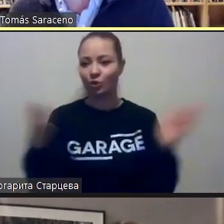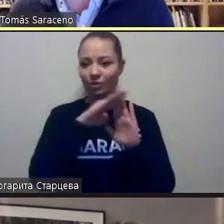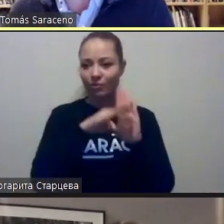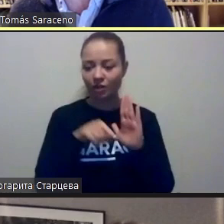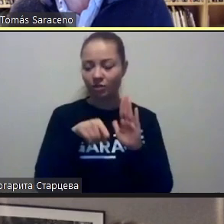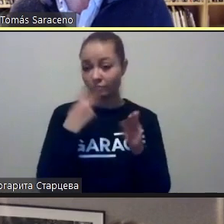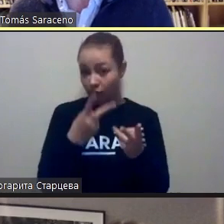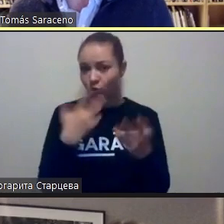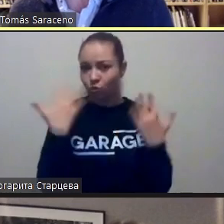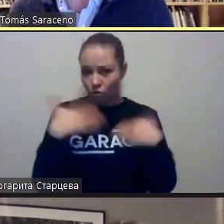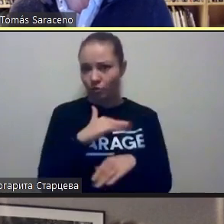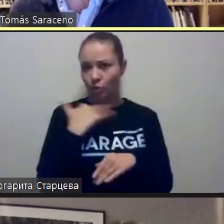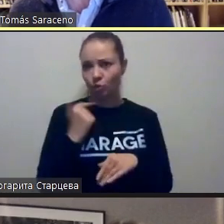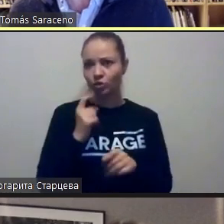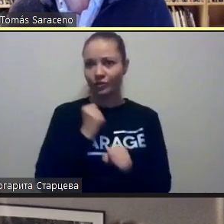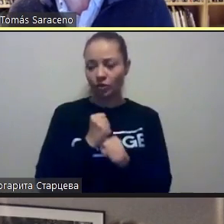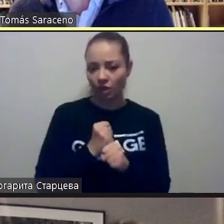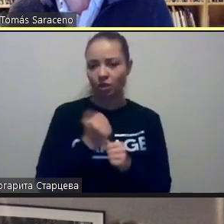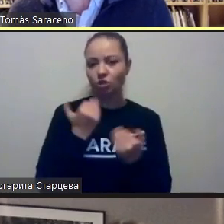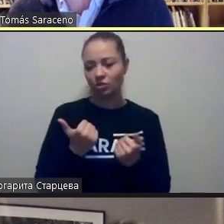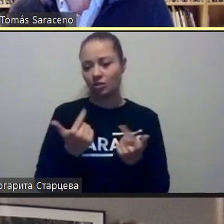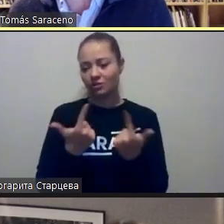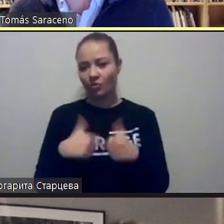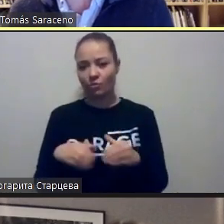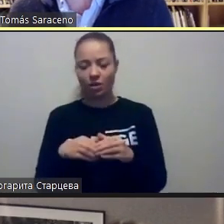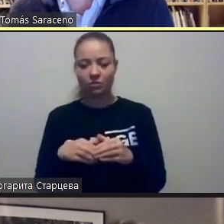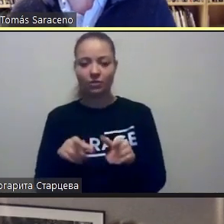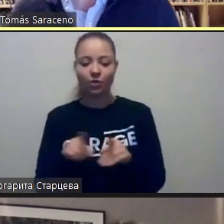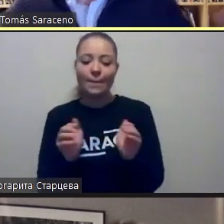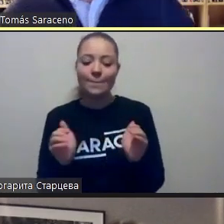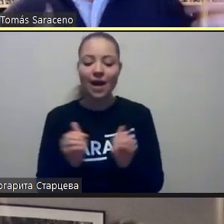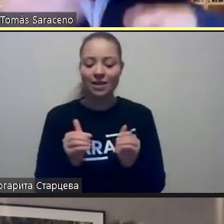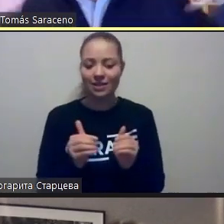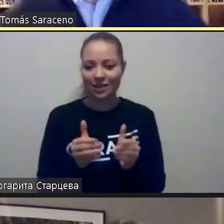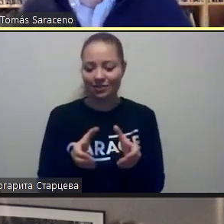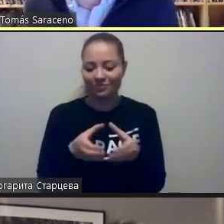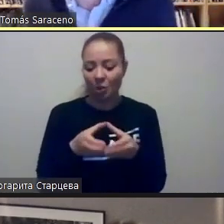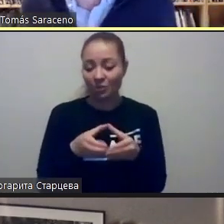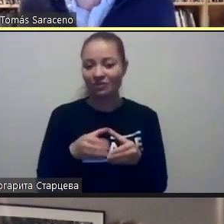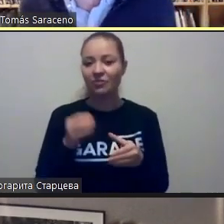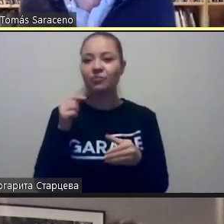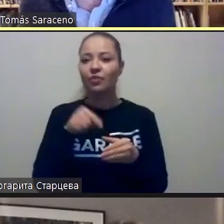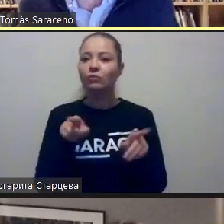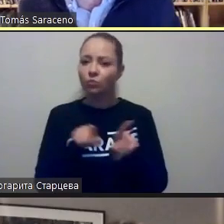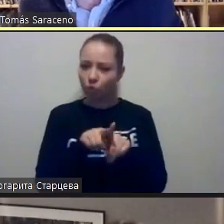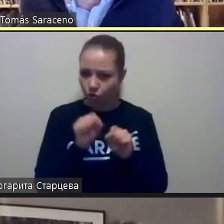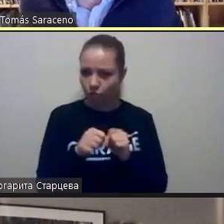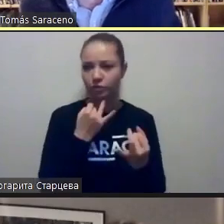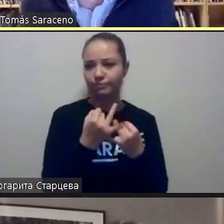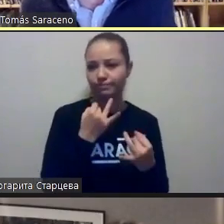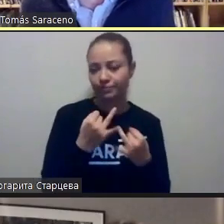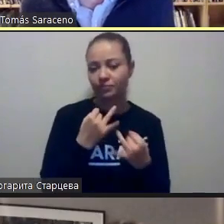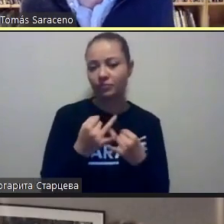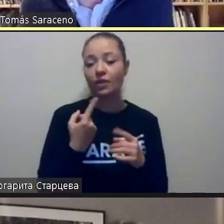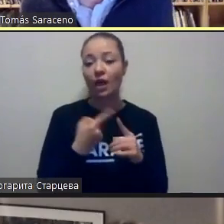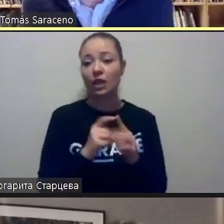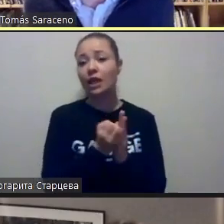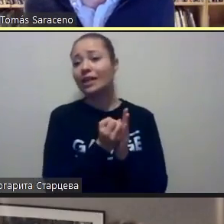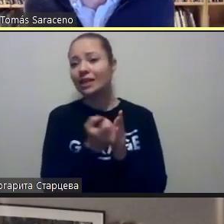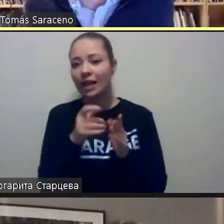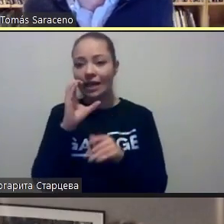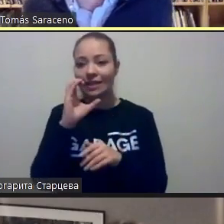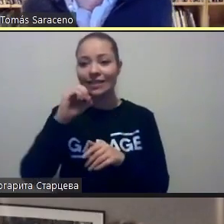who will be able to maybe engage into this conversation. This, I mean, it's really a network which is quite alive, and then